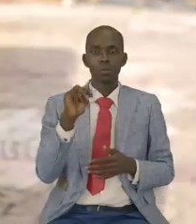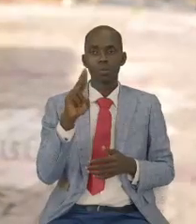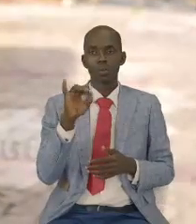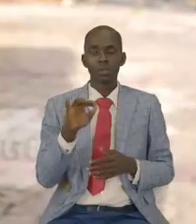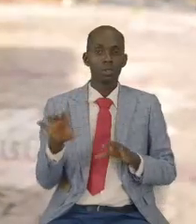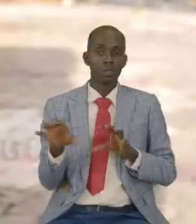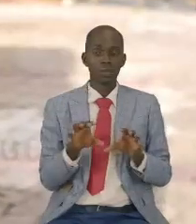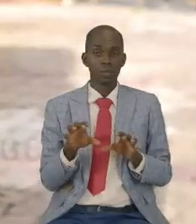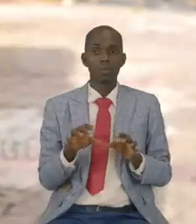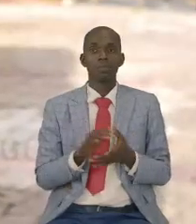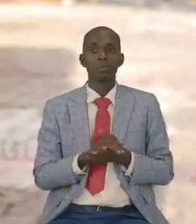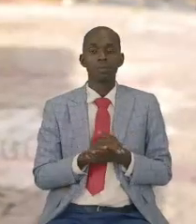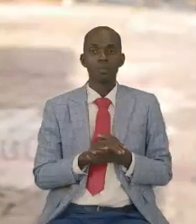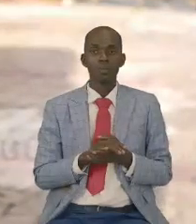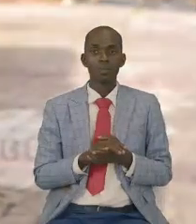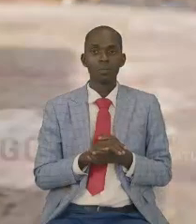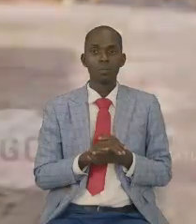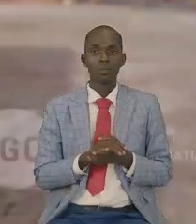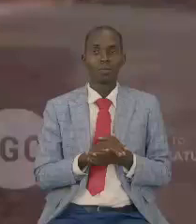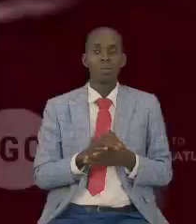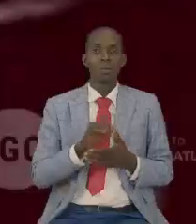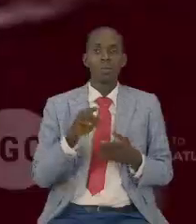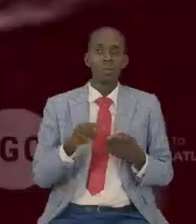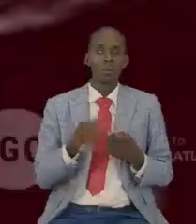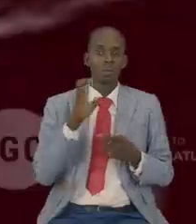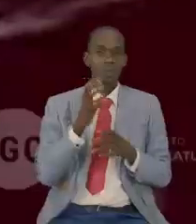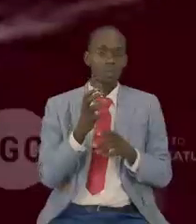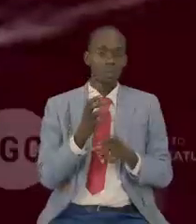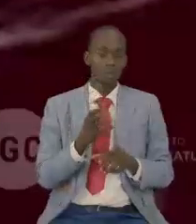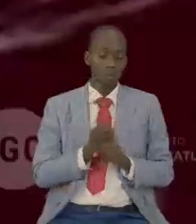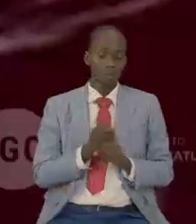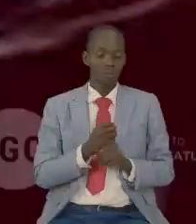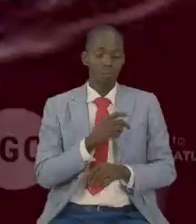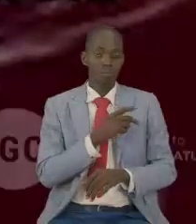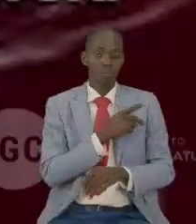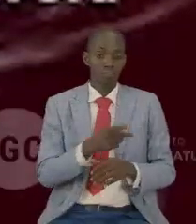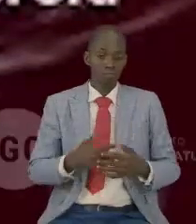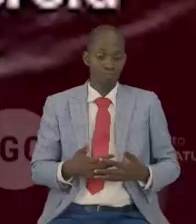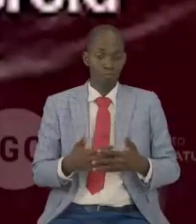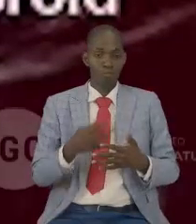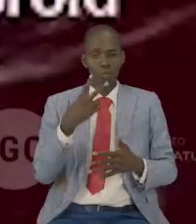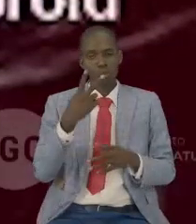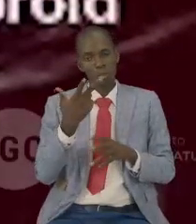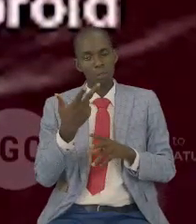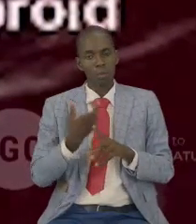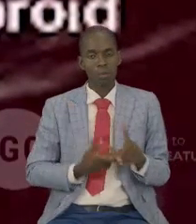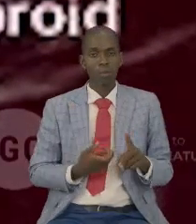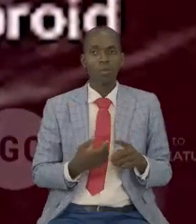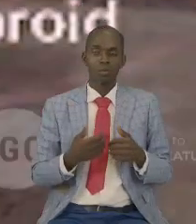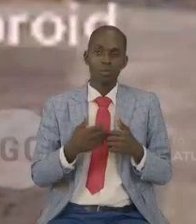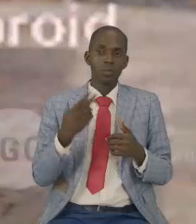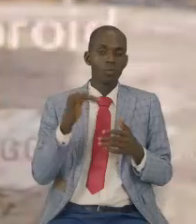2 or 3 months, I will have miscarriage. So I went to the scan. The scan confirmed that I have a fibroid.